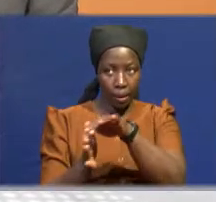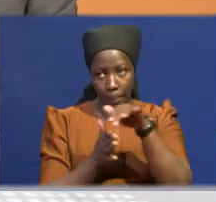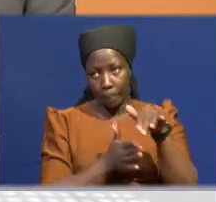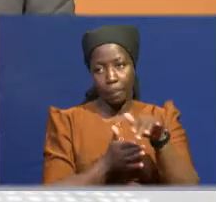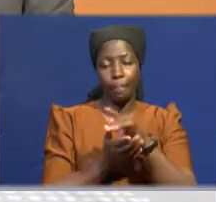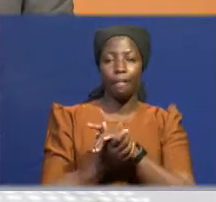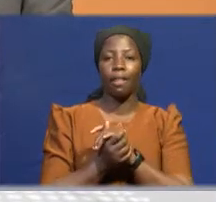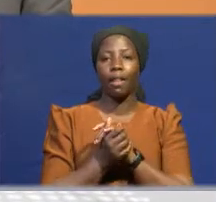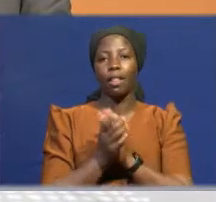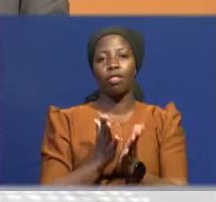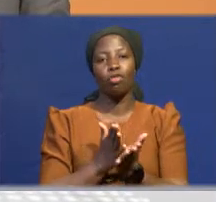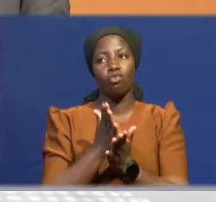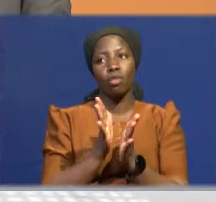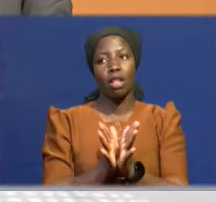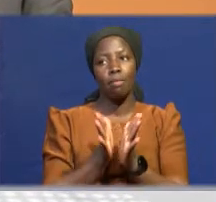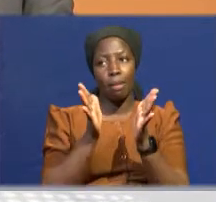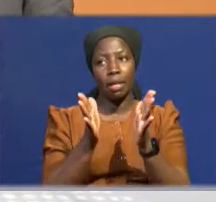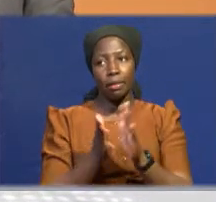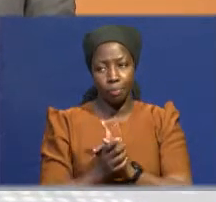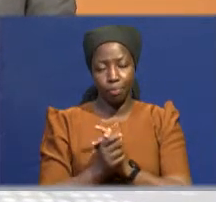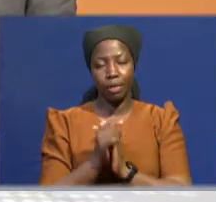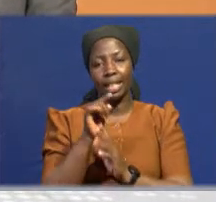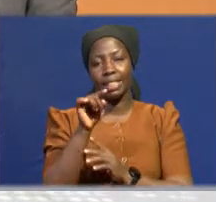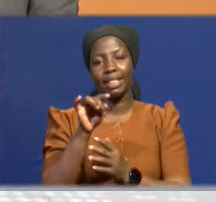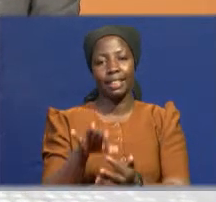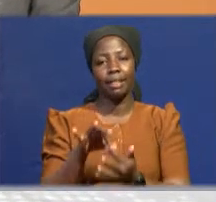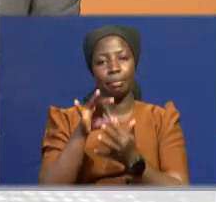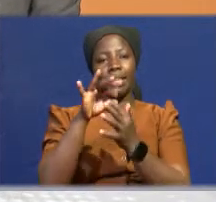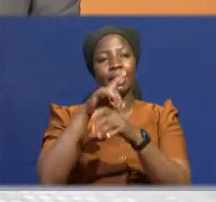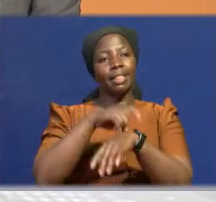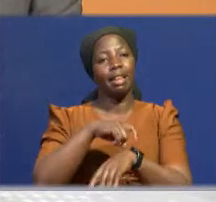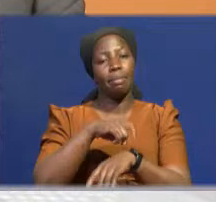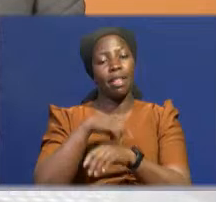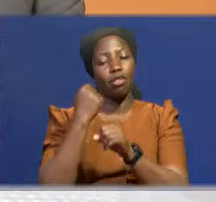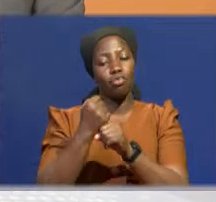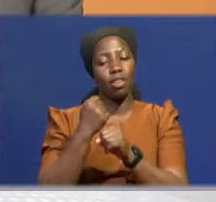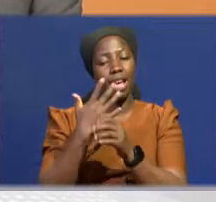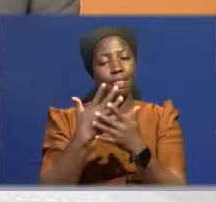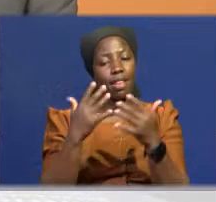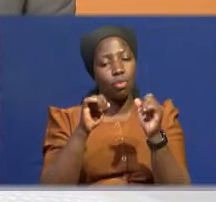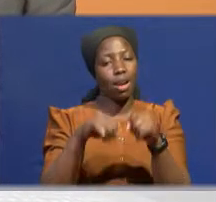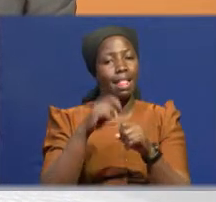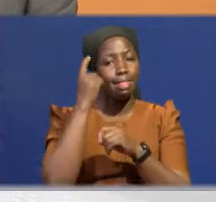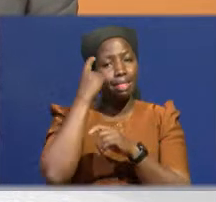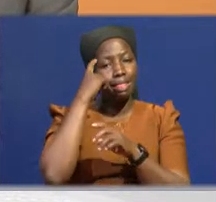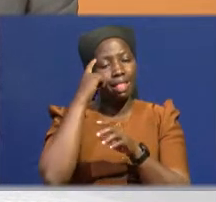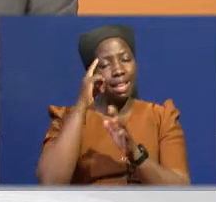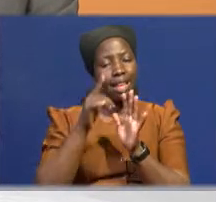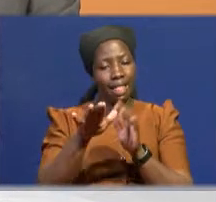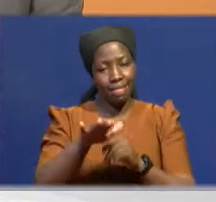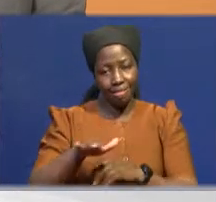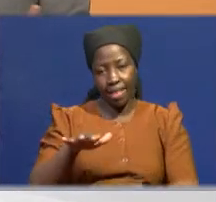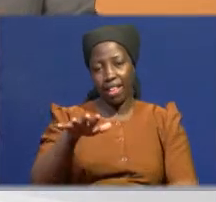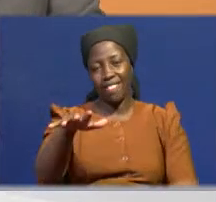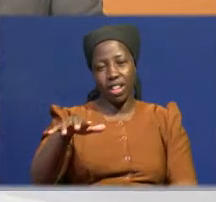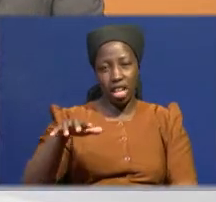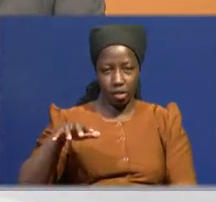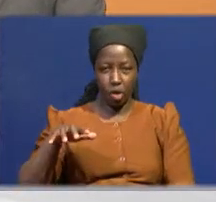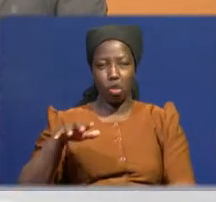to the public, and this is especially when they are doing things. You can think in transport or